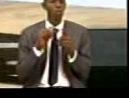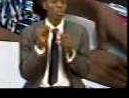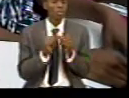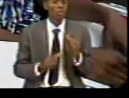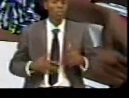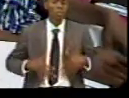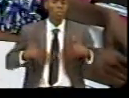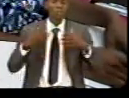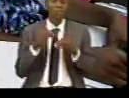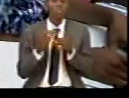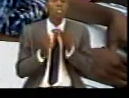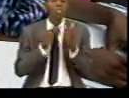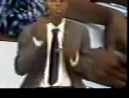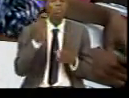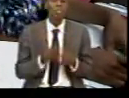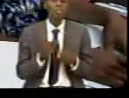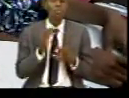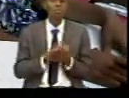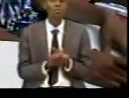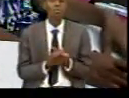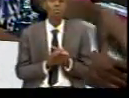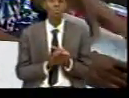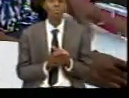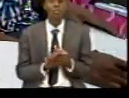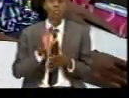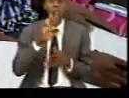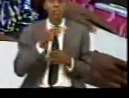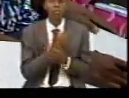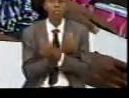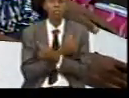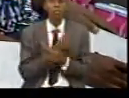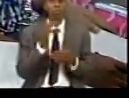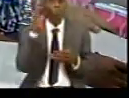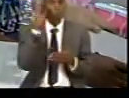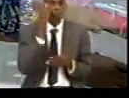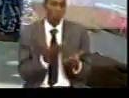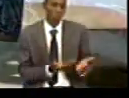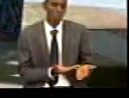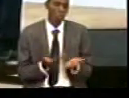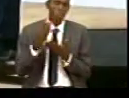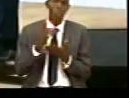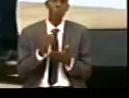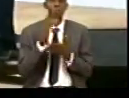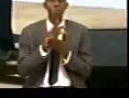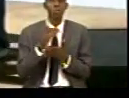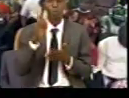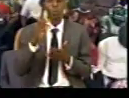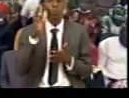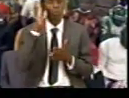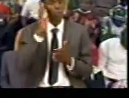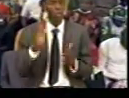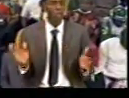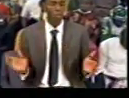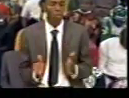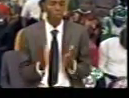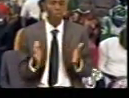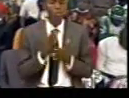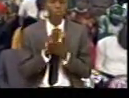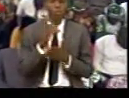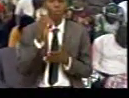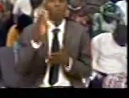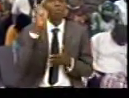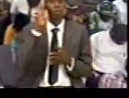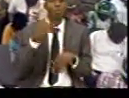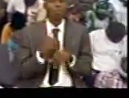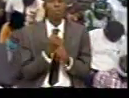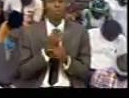in Jesus' name. Your love will lift up somebody, will encourage somebody, will make